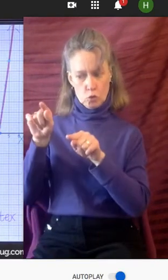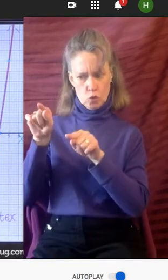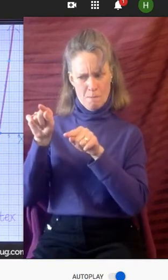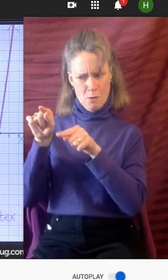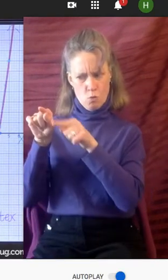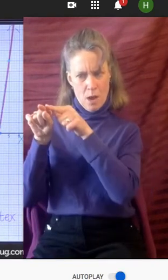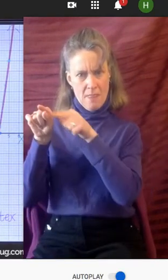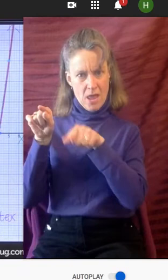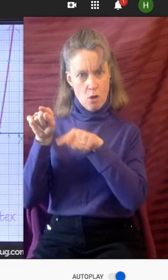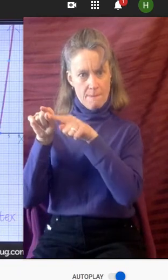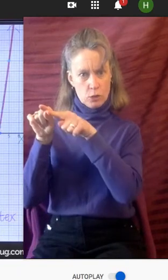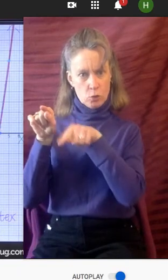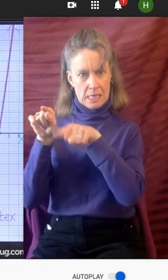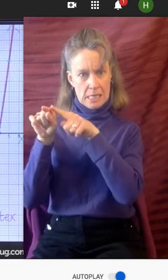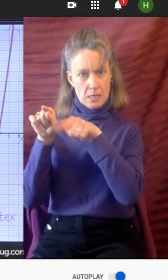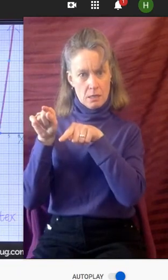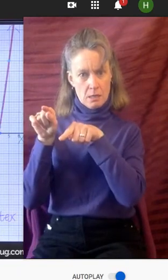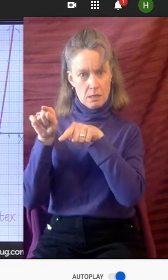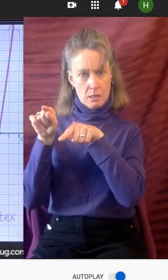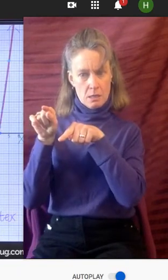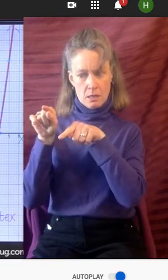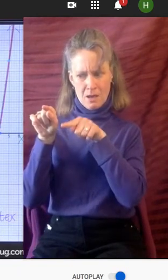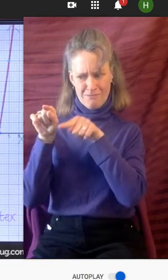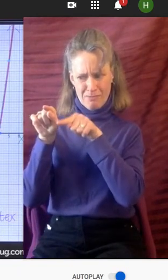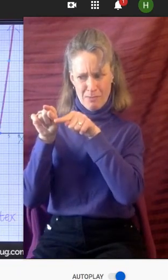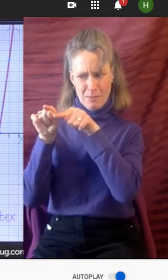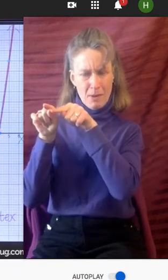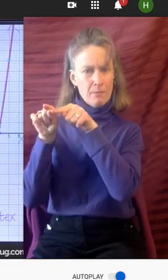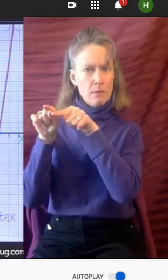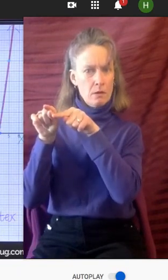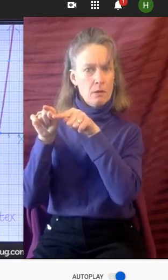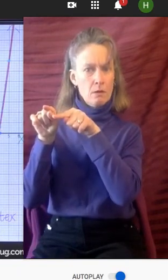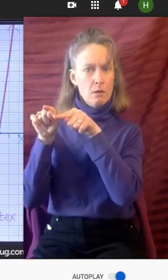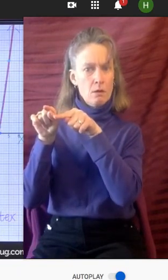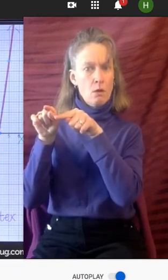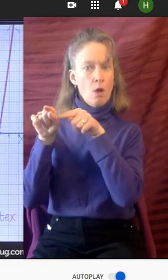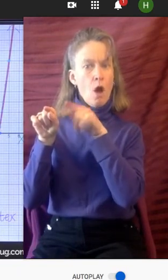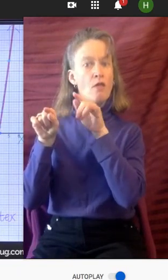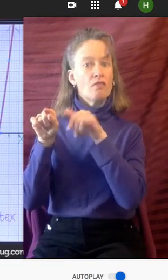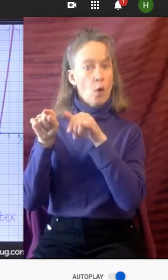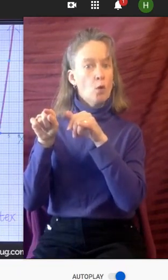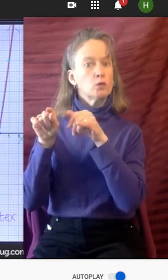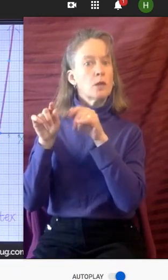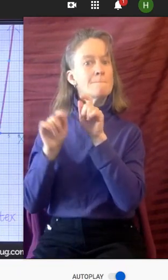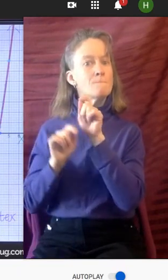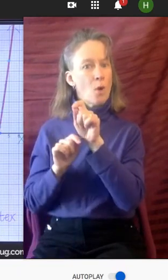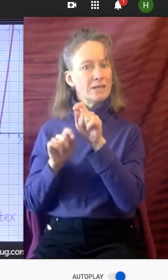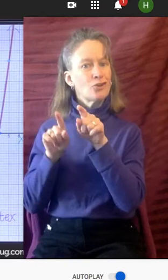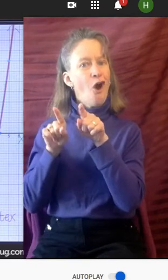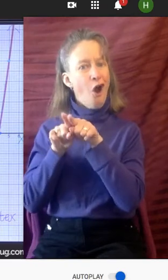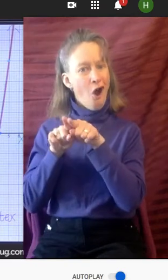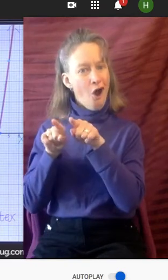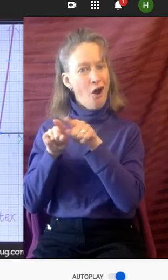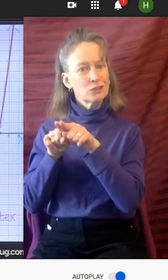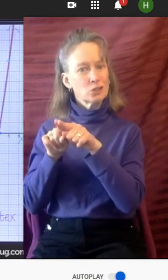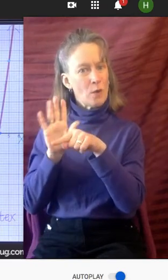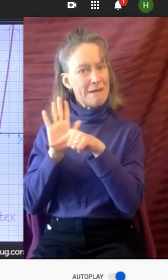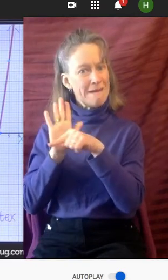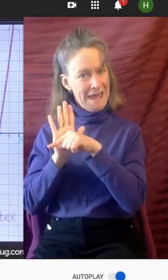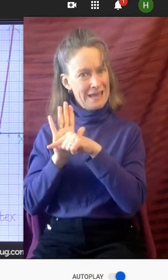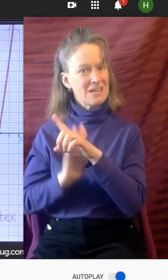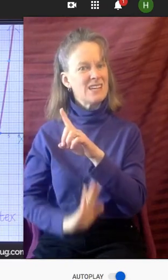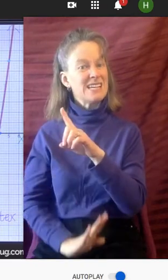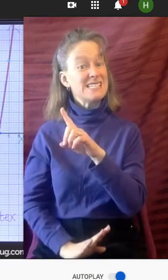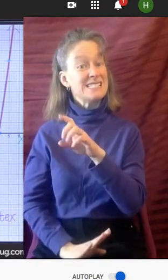any points between the negative integers. See, these points, the x values are all negative decimal